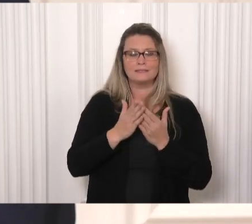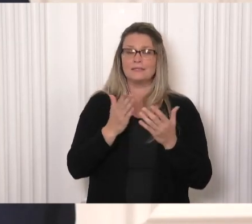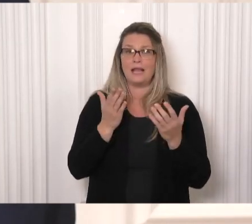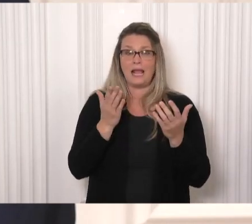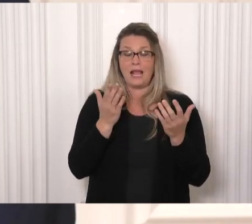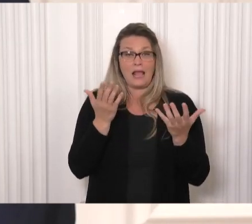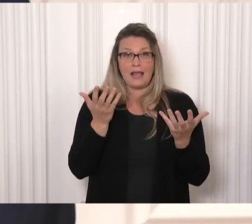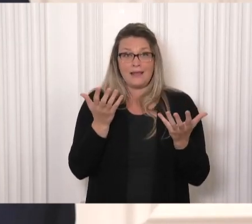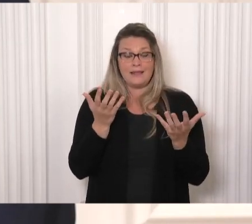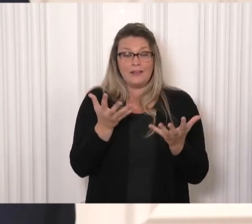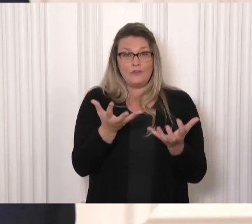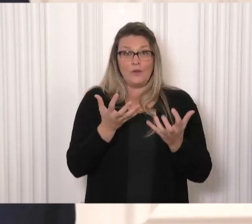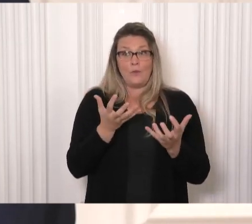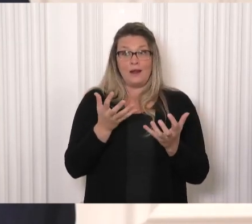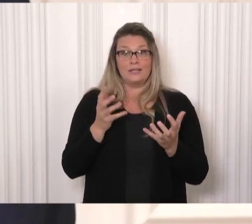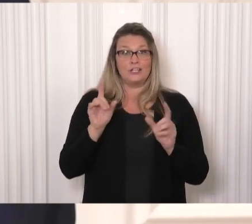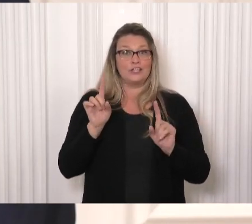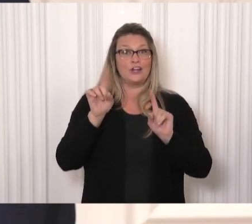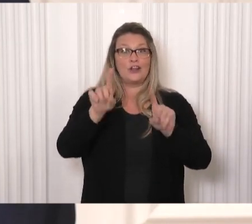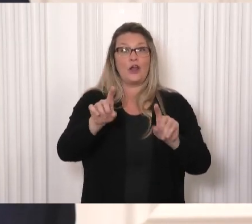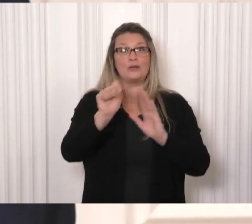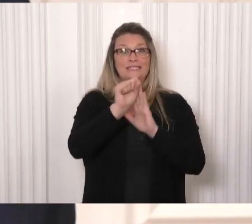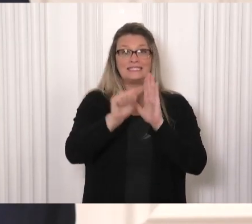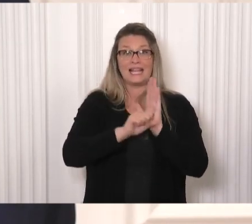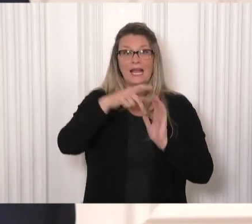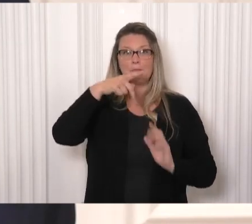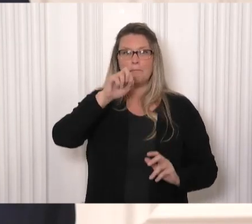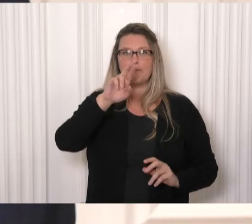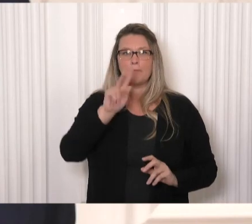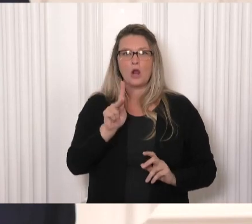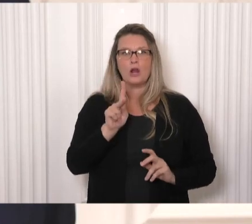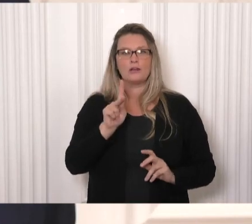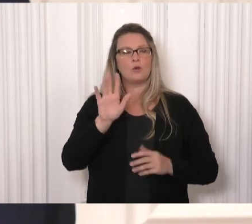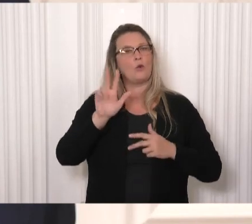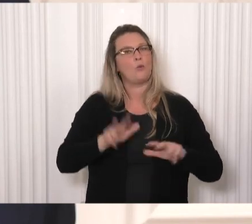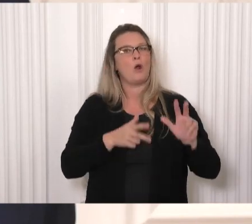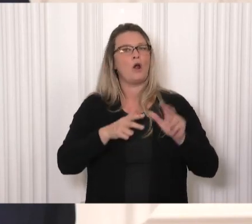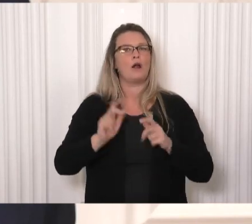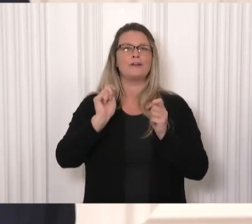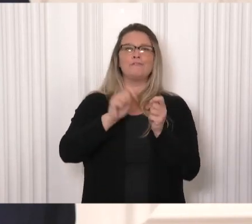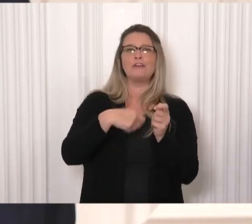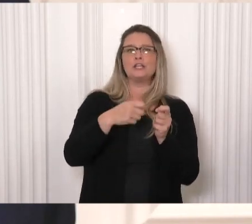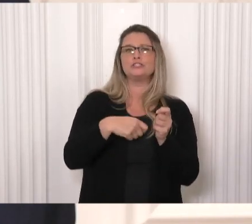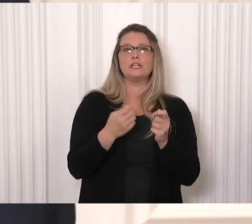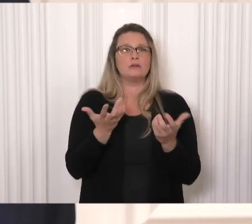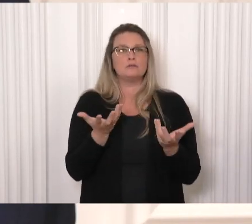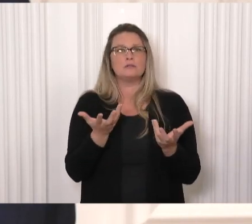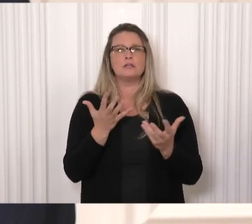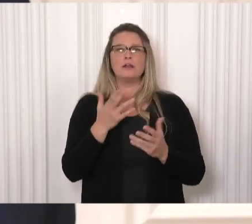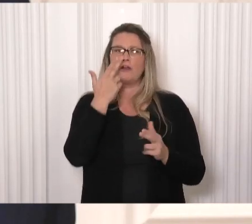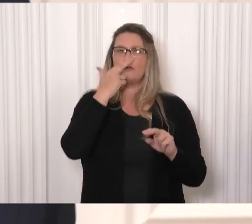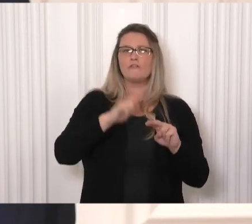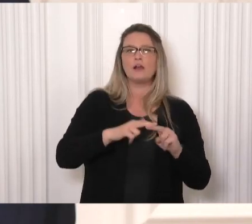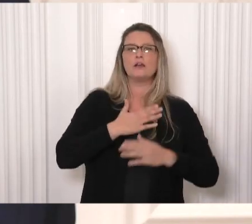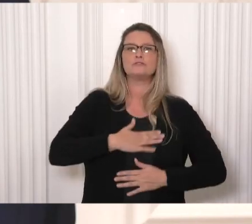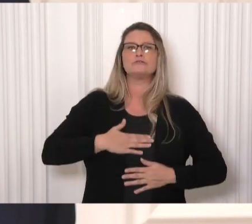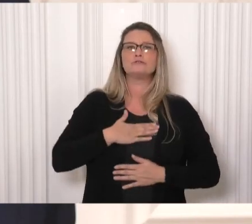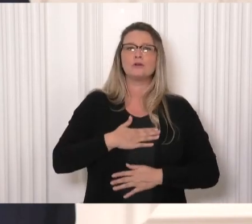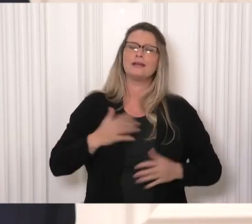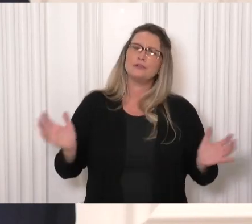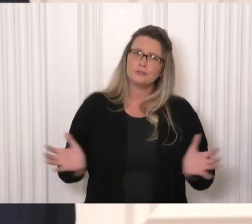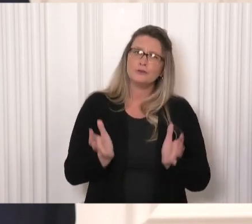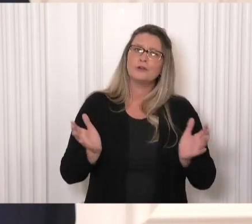everything. If you want to go to one of our state parks and walk or try to catch a fish or whatever, we encourage you to do that and